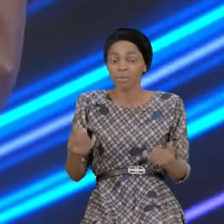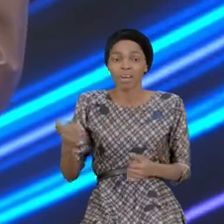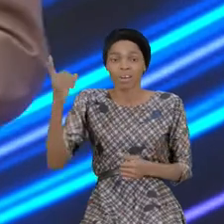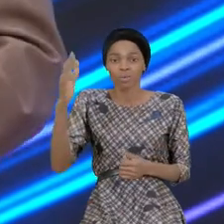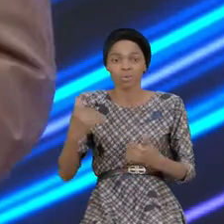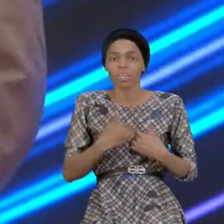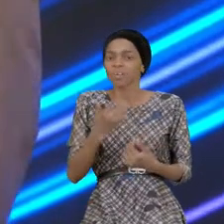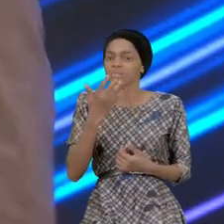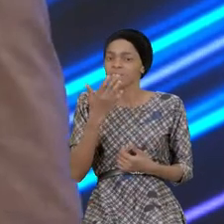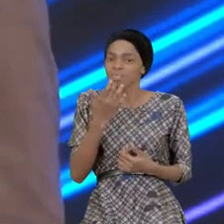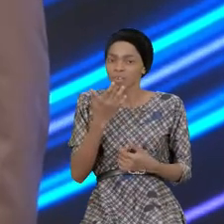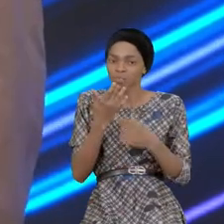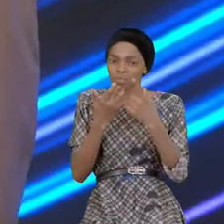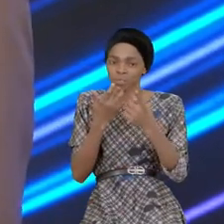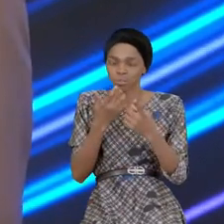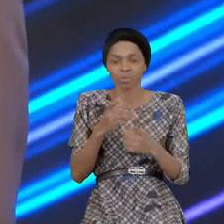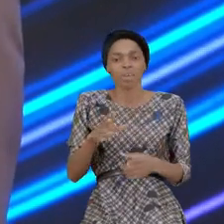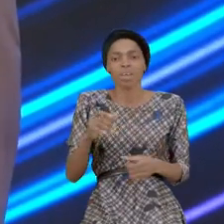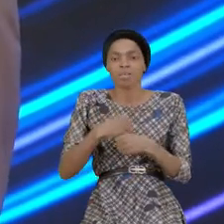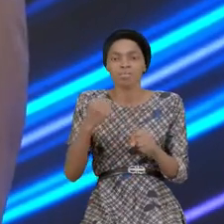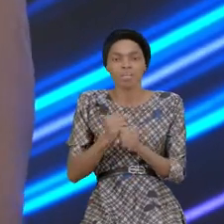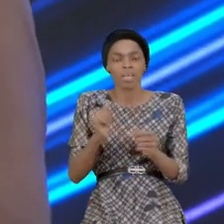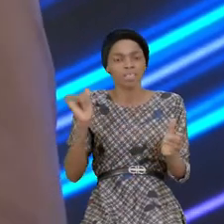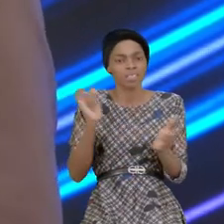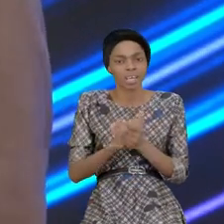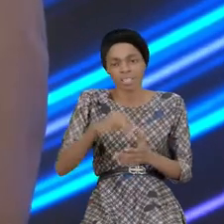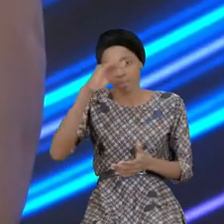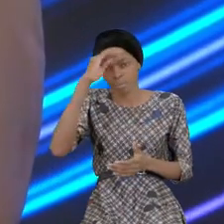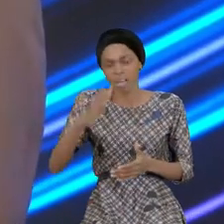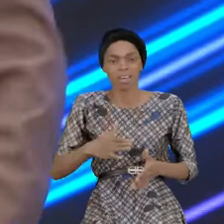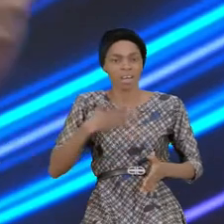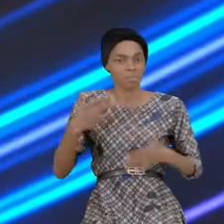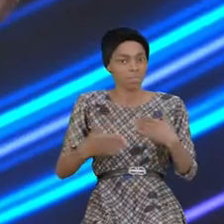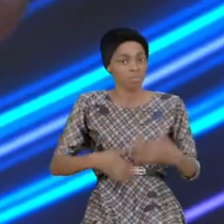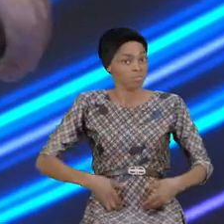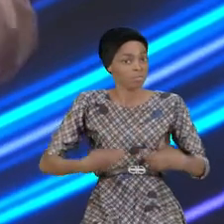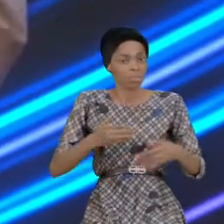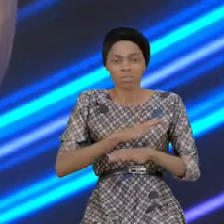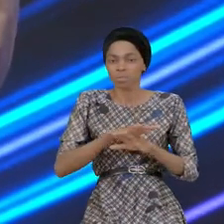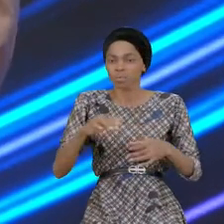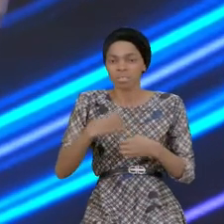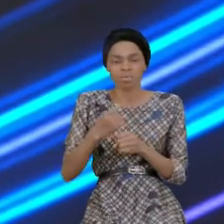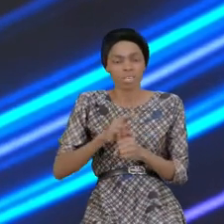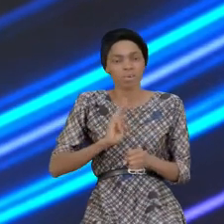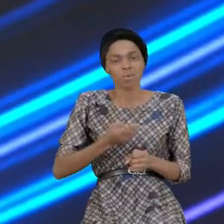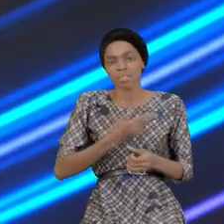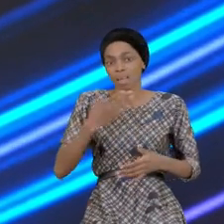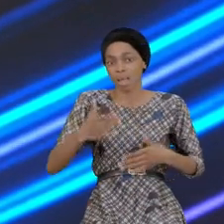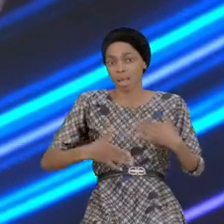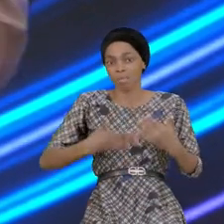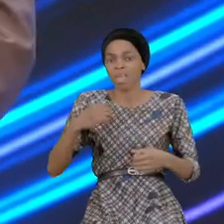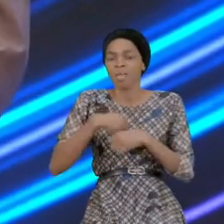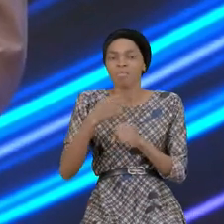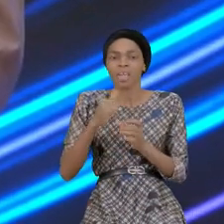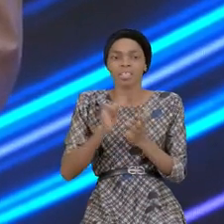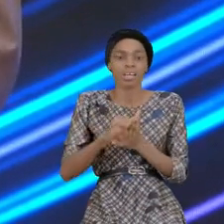you. Make that man happy. Provocation does not make us happy. Make that woman happy. Provocation does